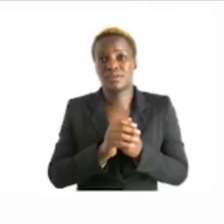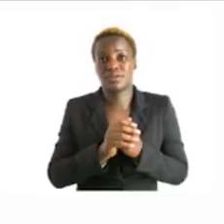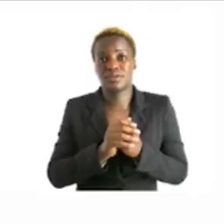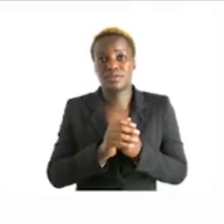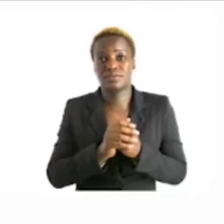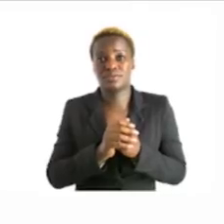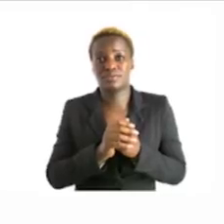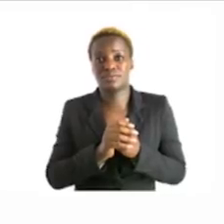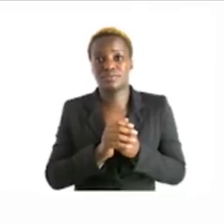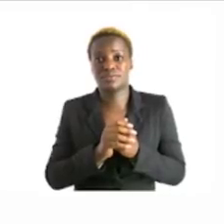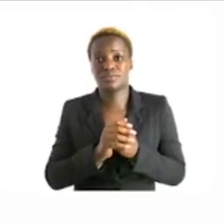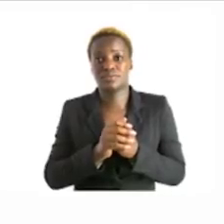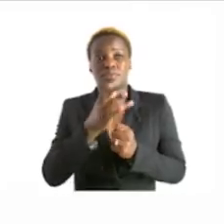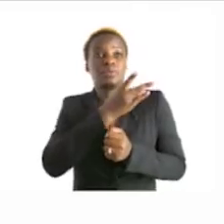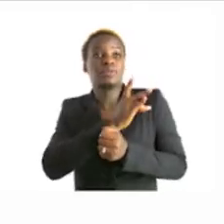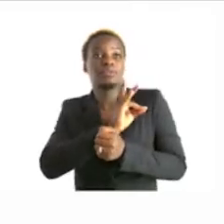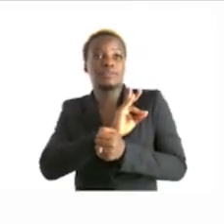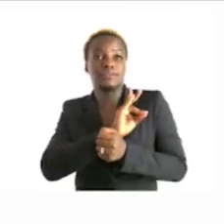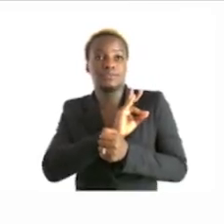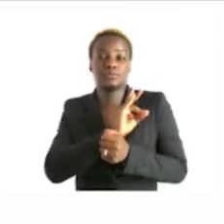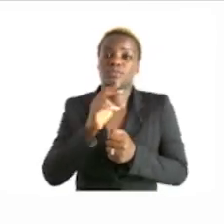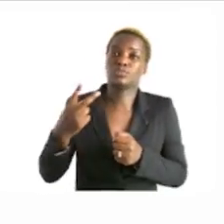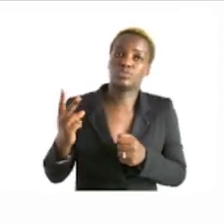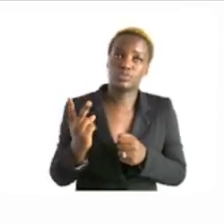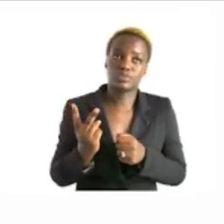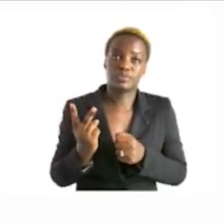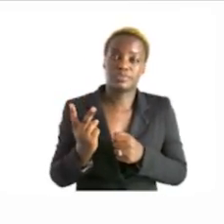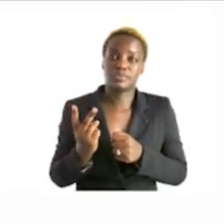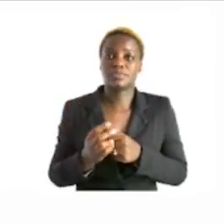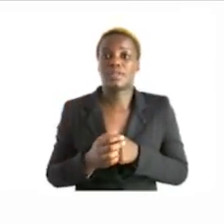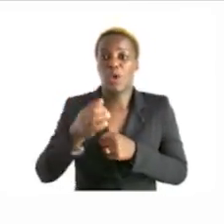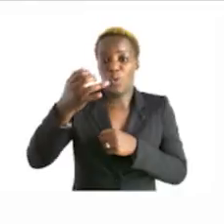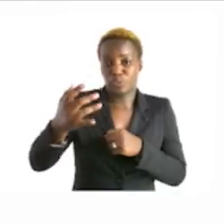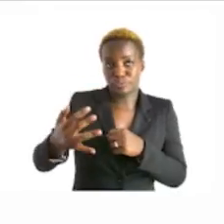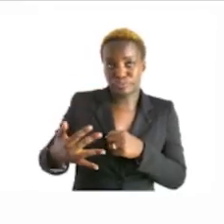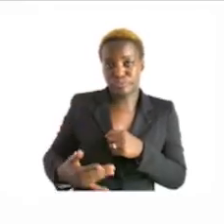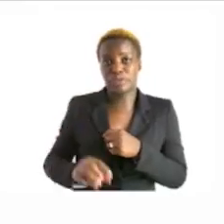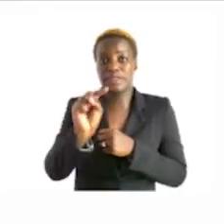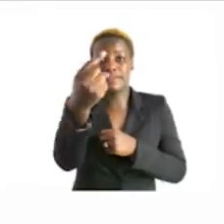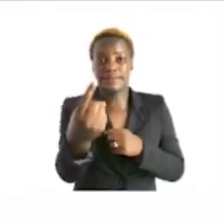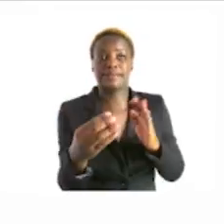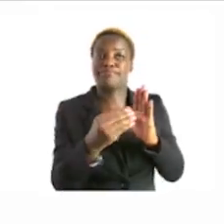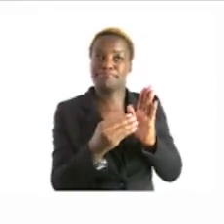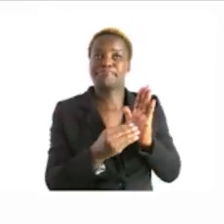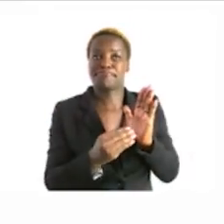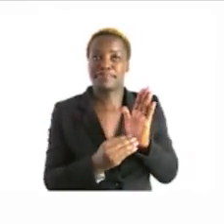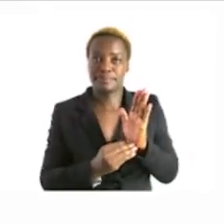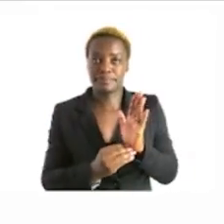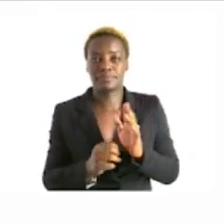beautiful a 72 so i would like for you to complete all the boxes by